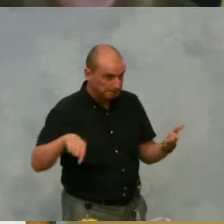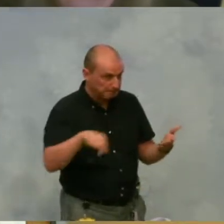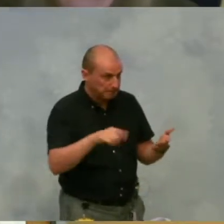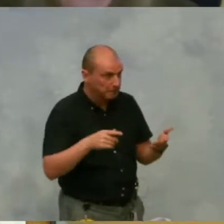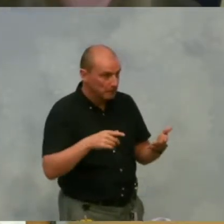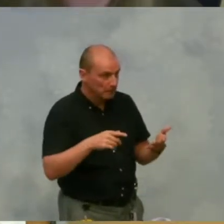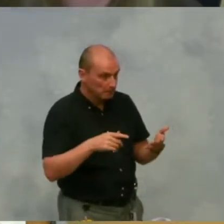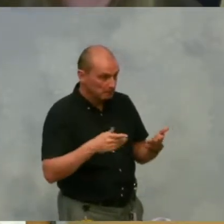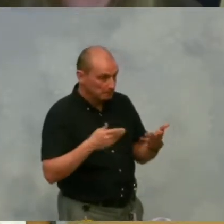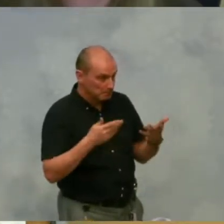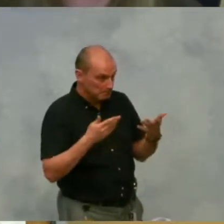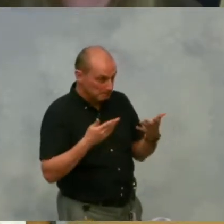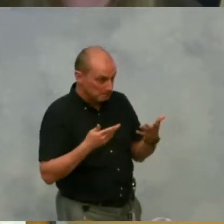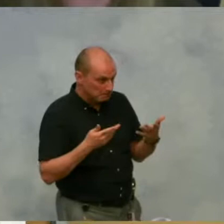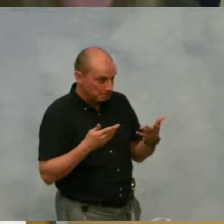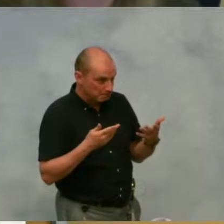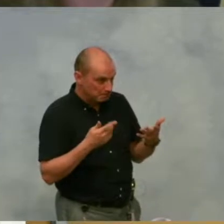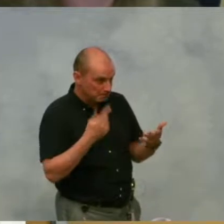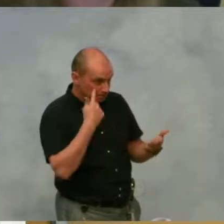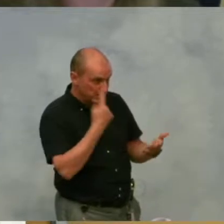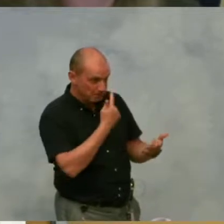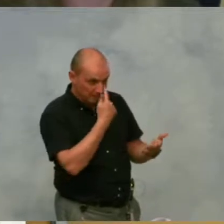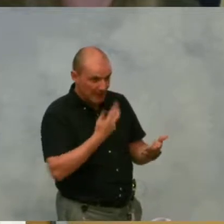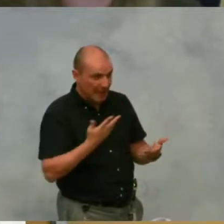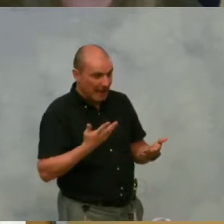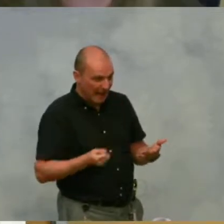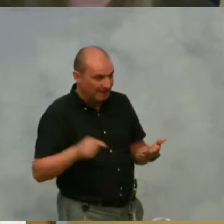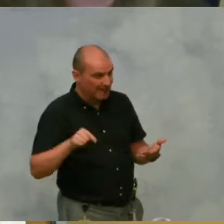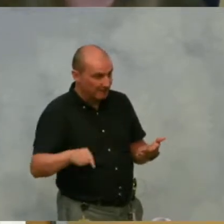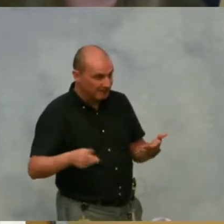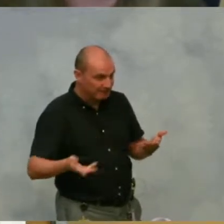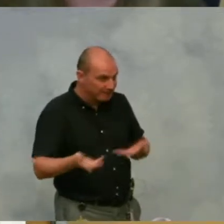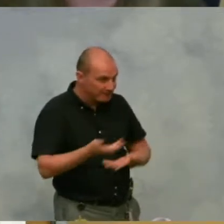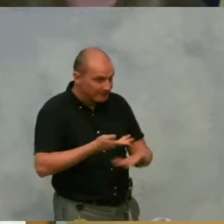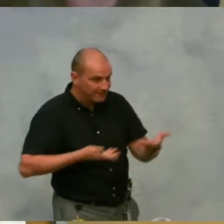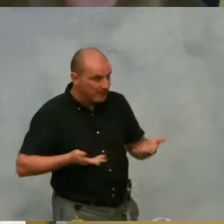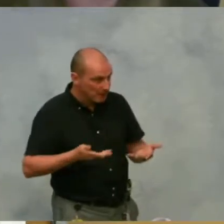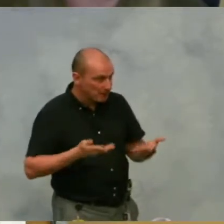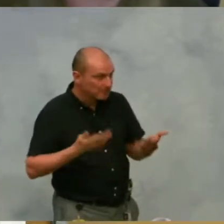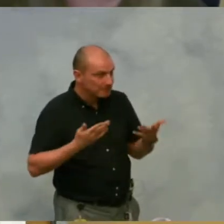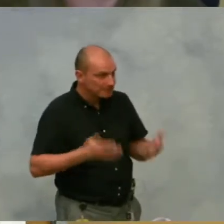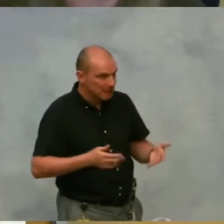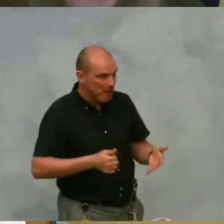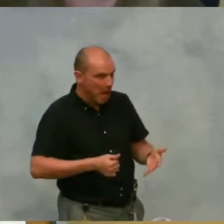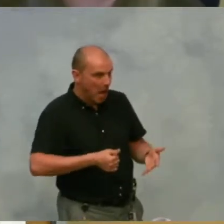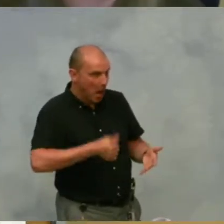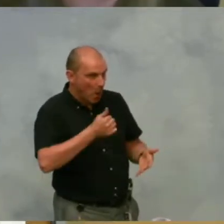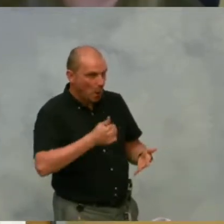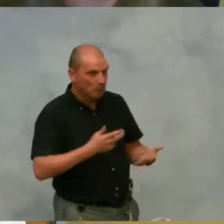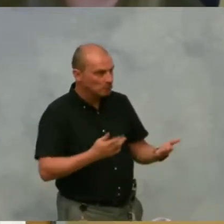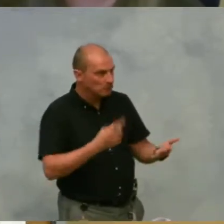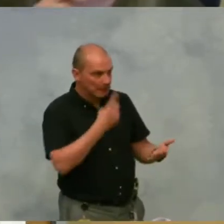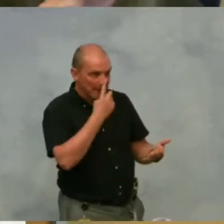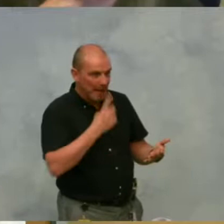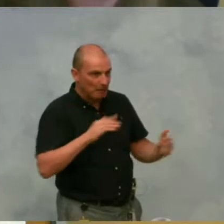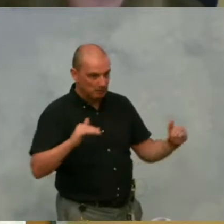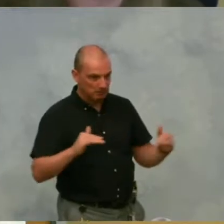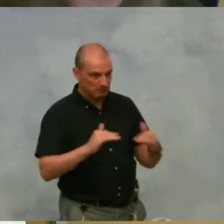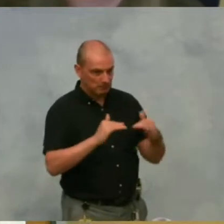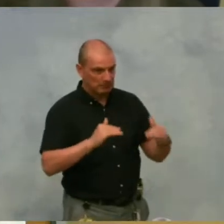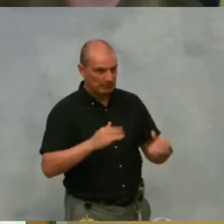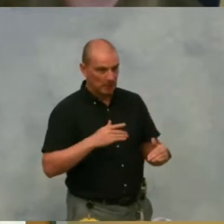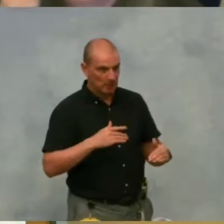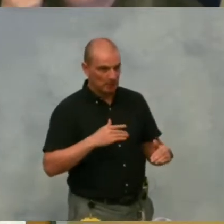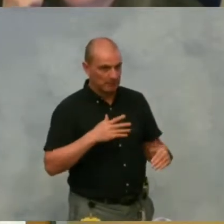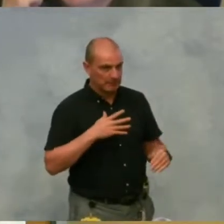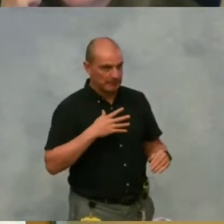about, how can you introduce an element of personalisation for individuals, you're absolutely right. It's not always